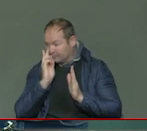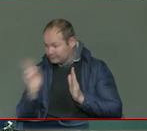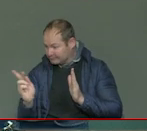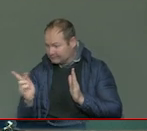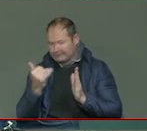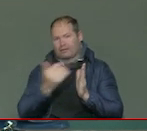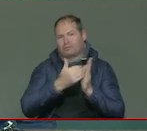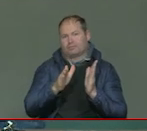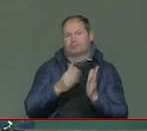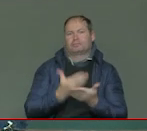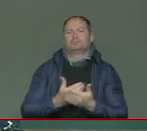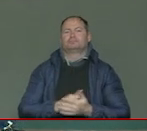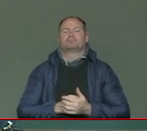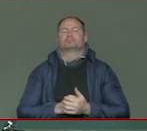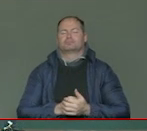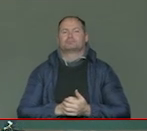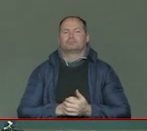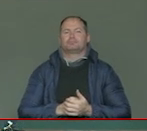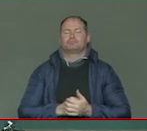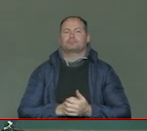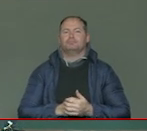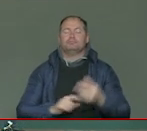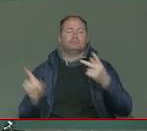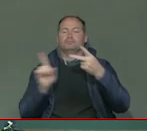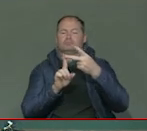reason. The other reason is